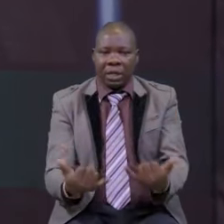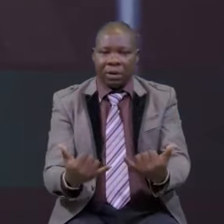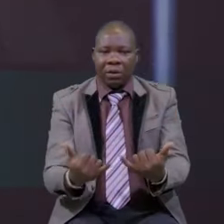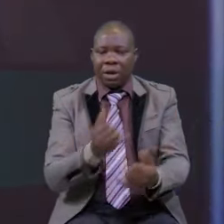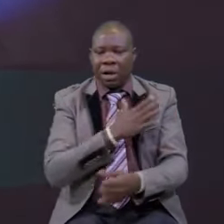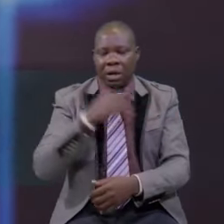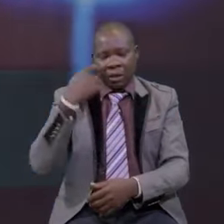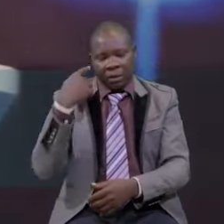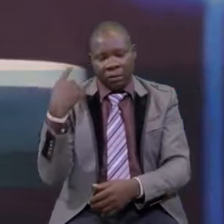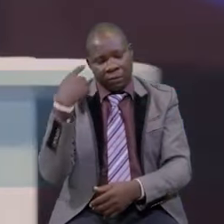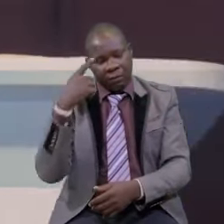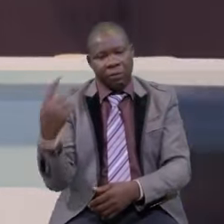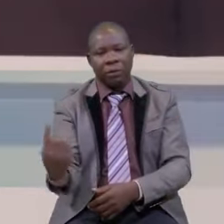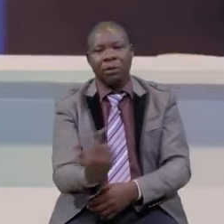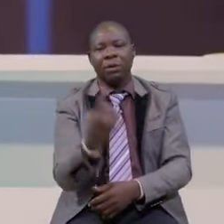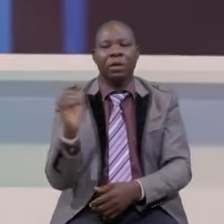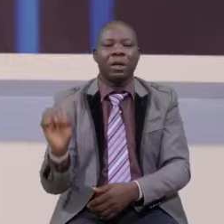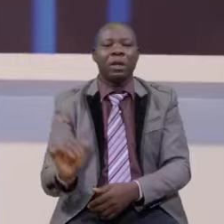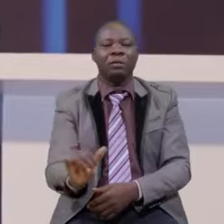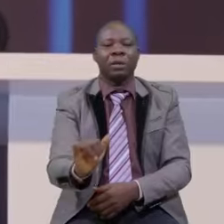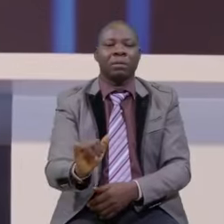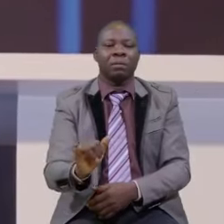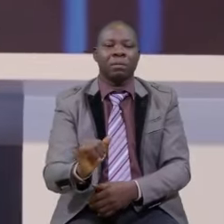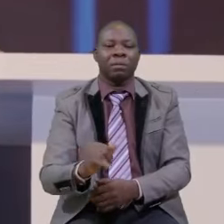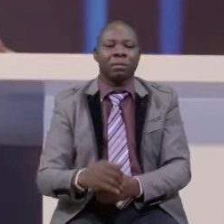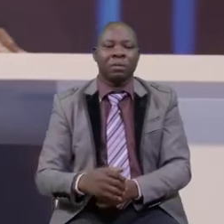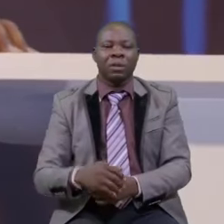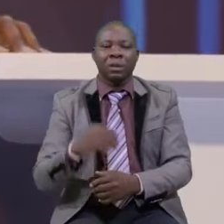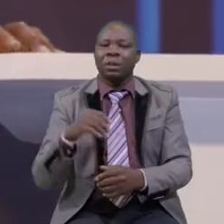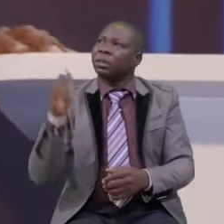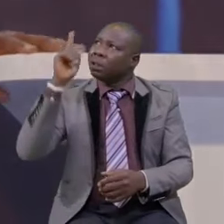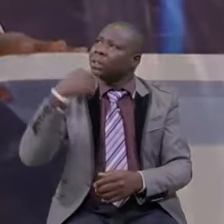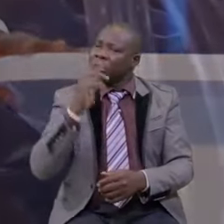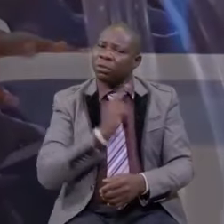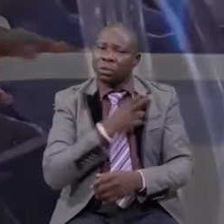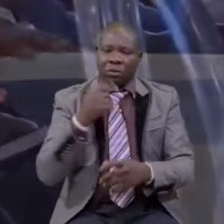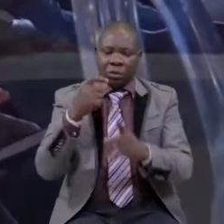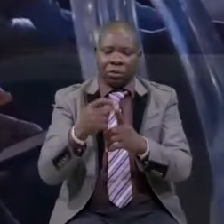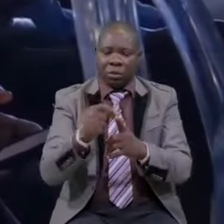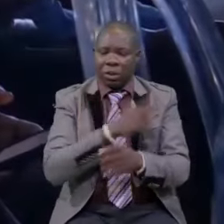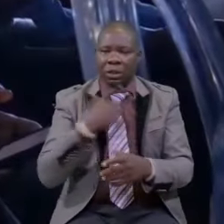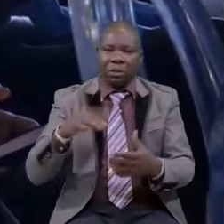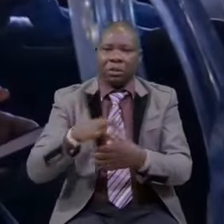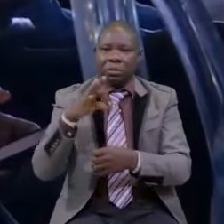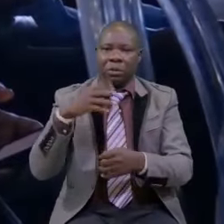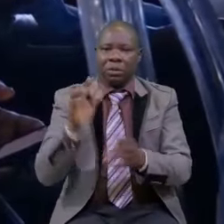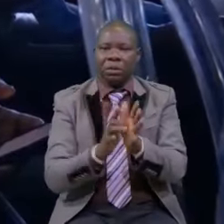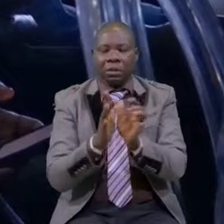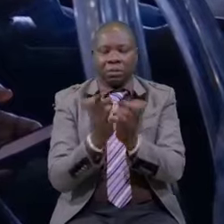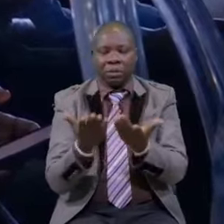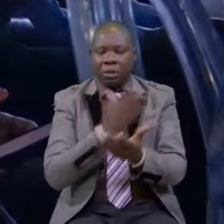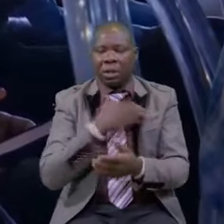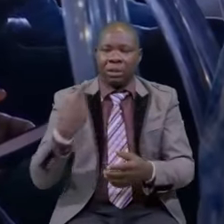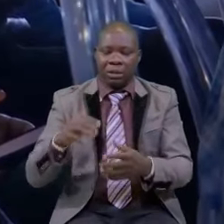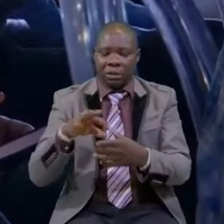henceforth and forever." It's telling us the Word and the Spirit. The Scripture and the Spirit.